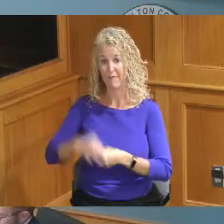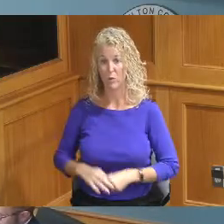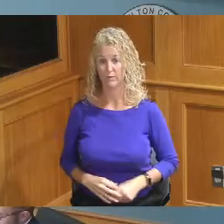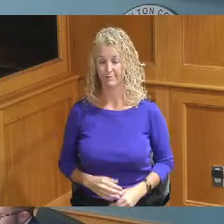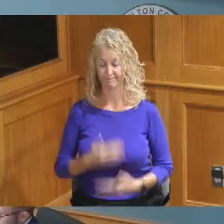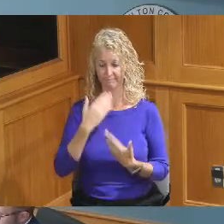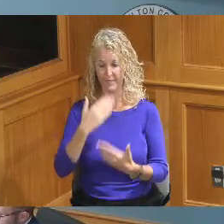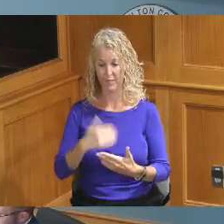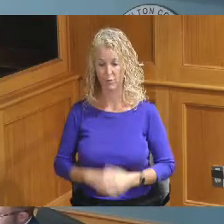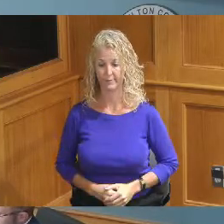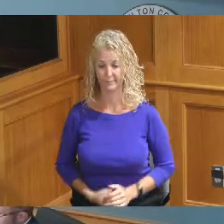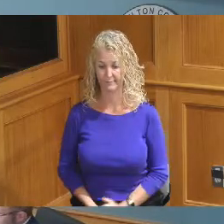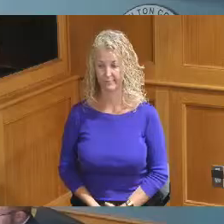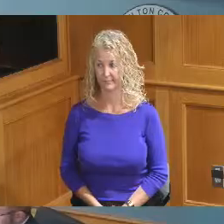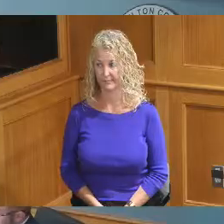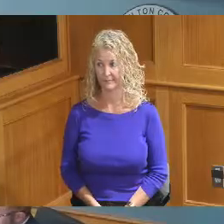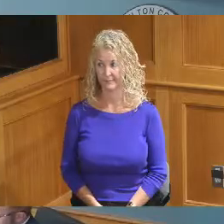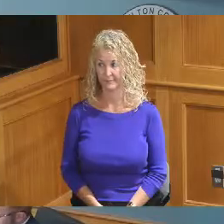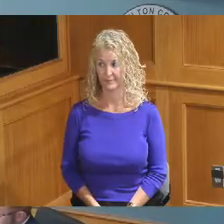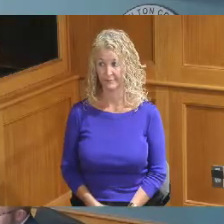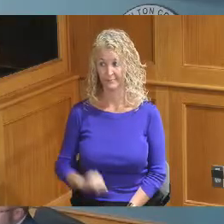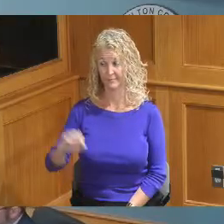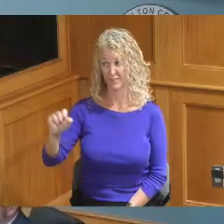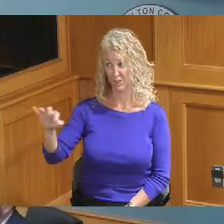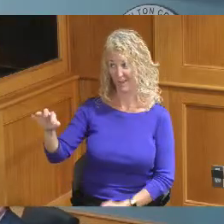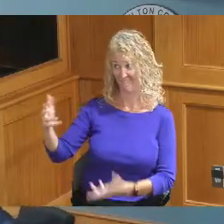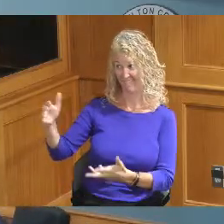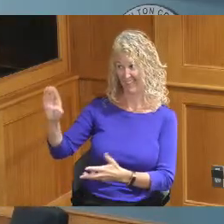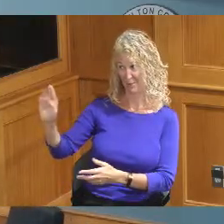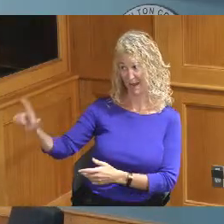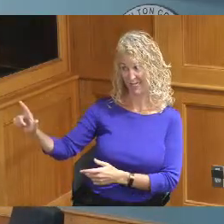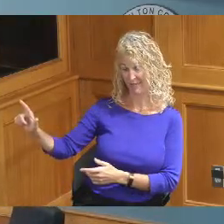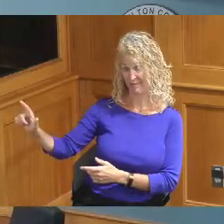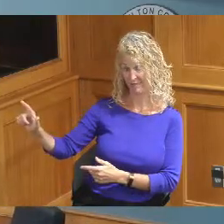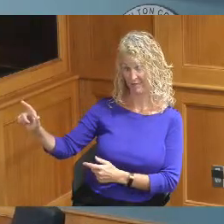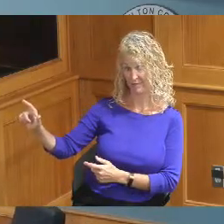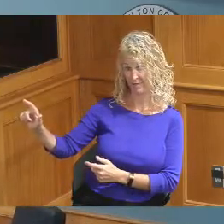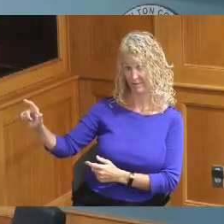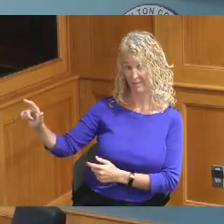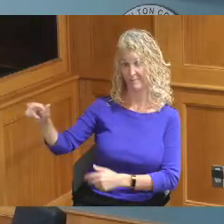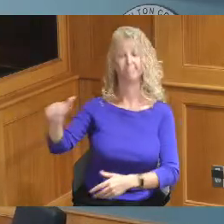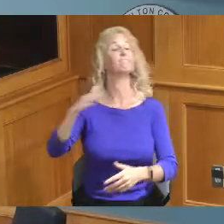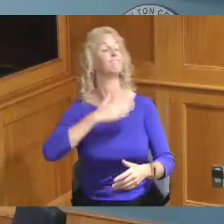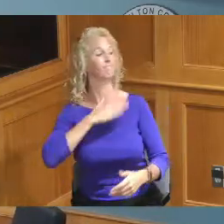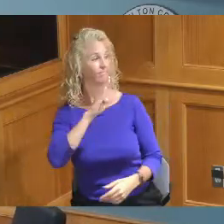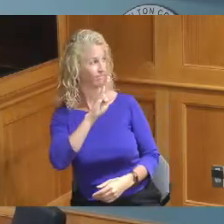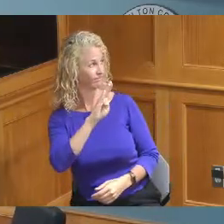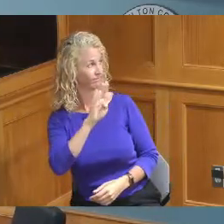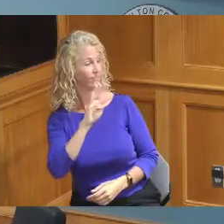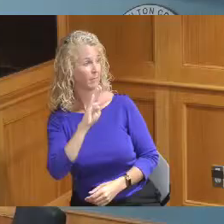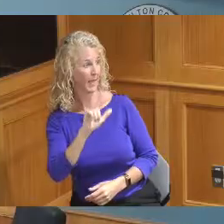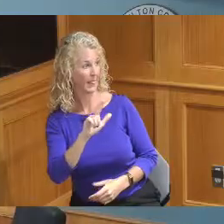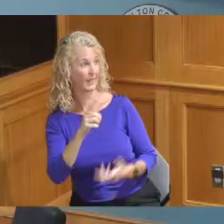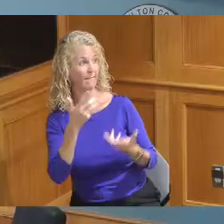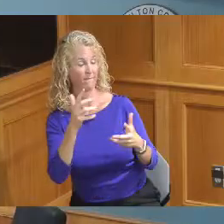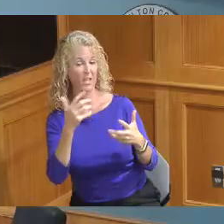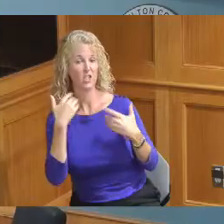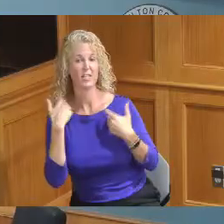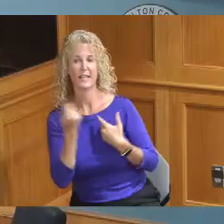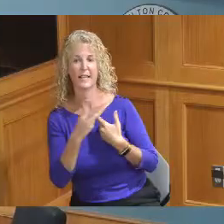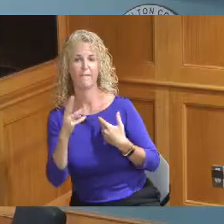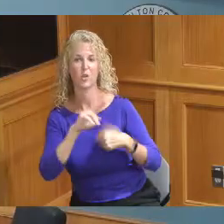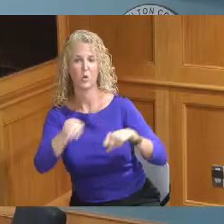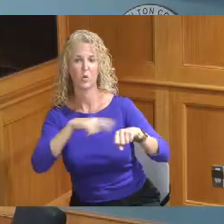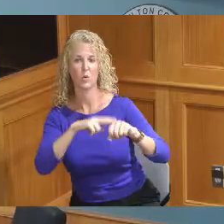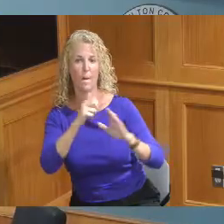you. All right, Jeff, does that conclude your by leaves? That concludes my by leaves, Commissioners. I think we do have a couple of regular agenda